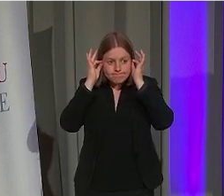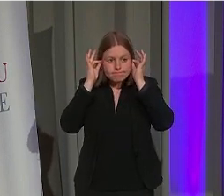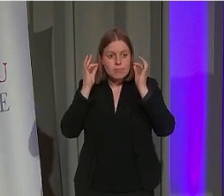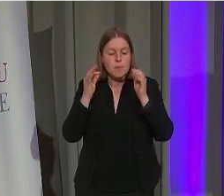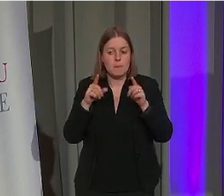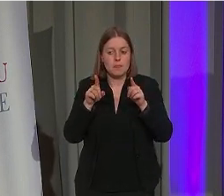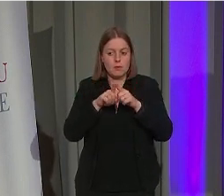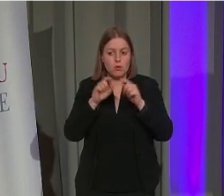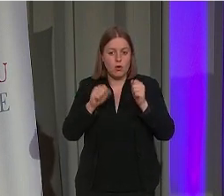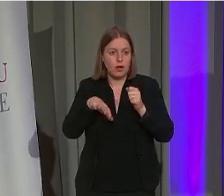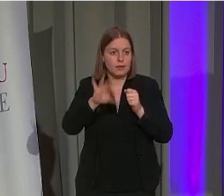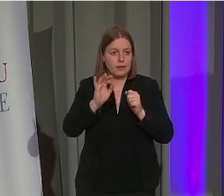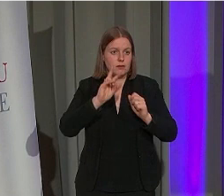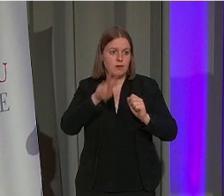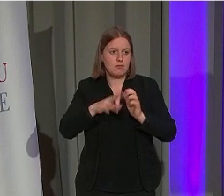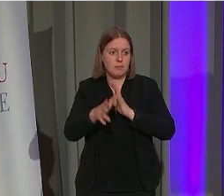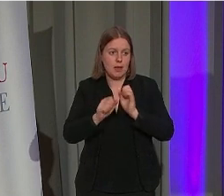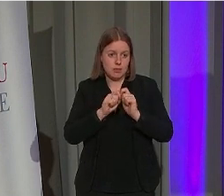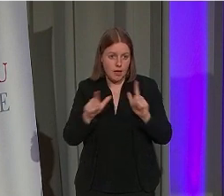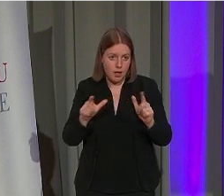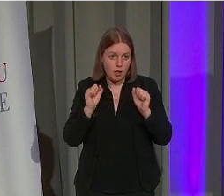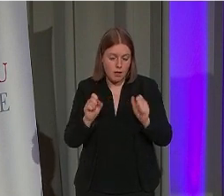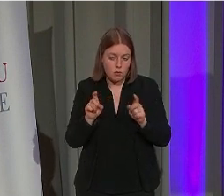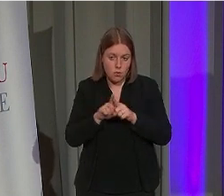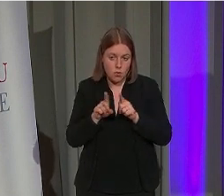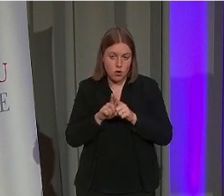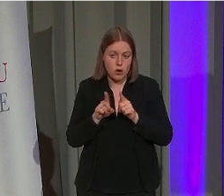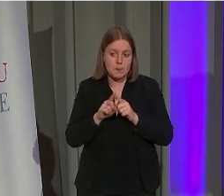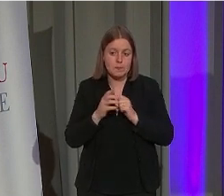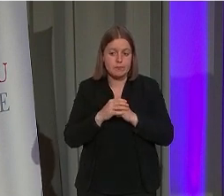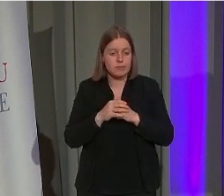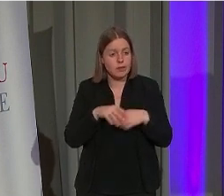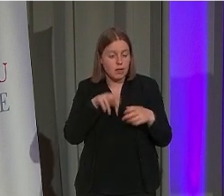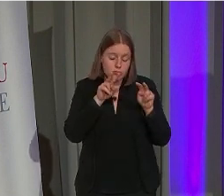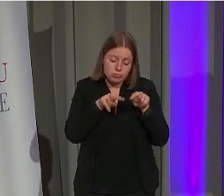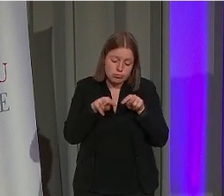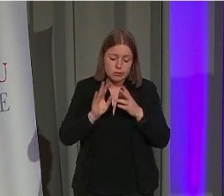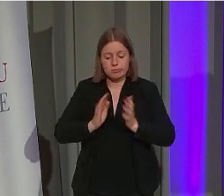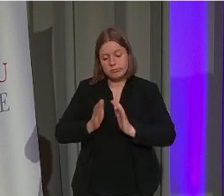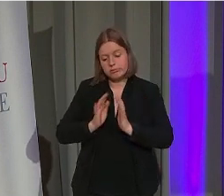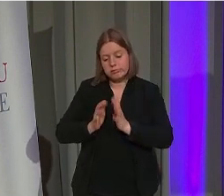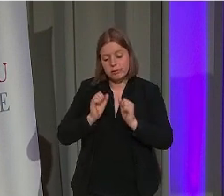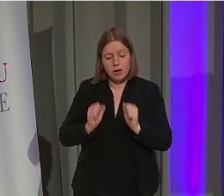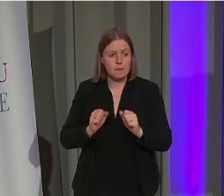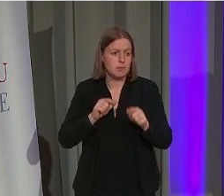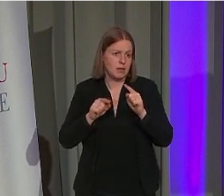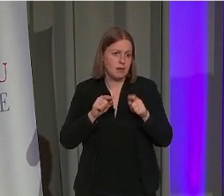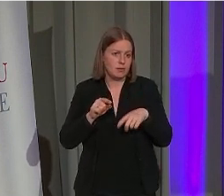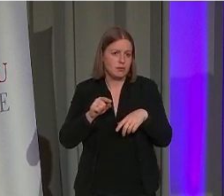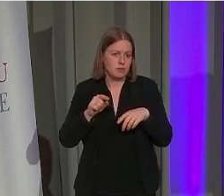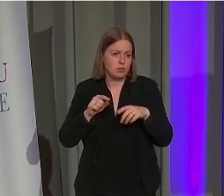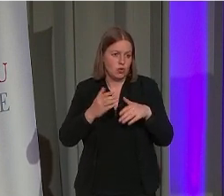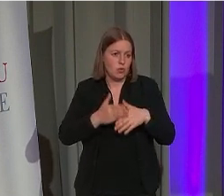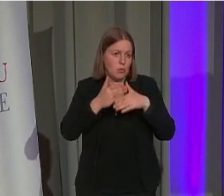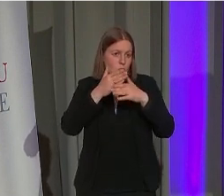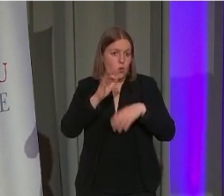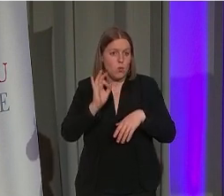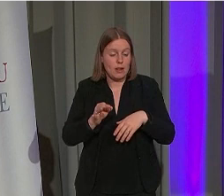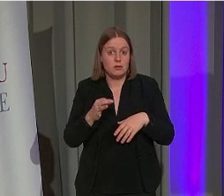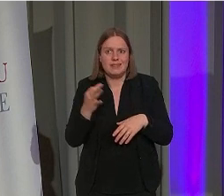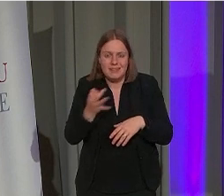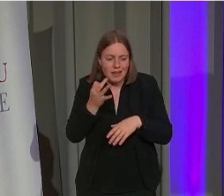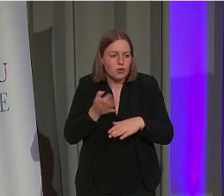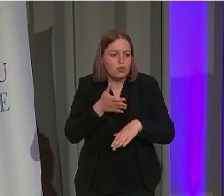audio description. Also, Flemish Sign Language is available on that